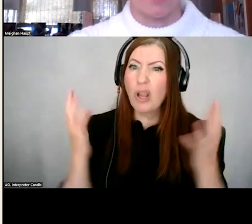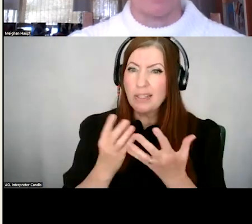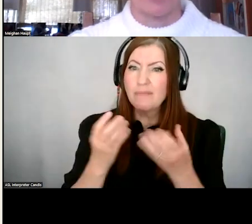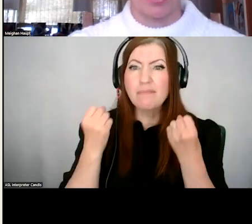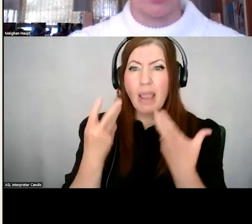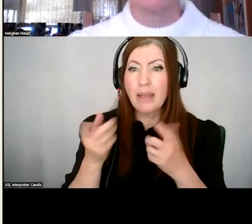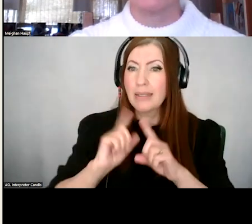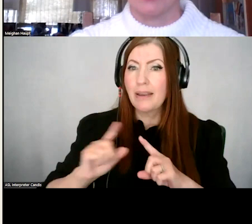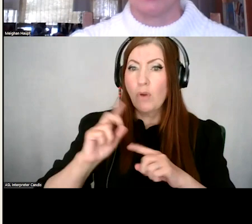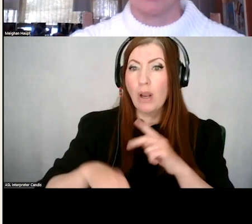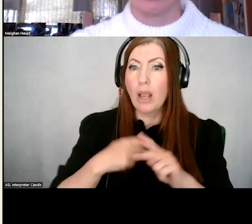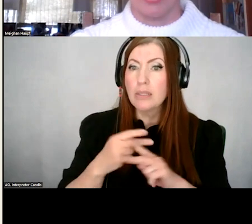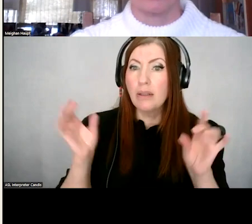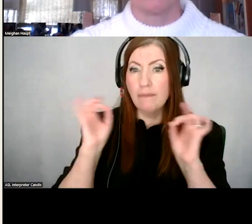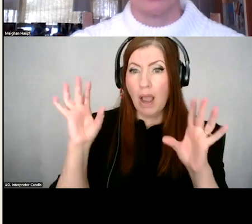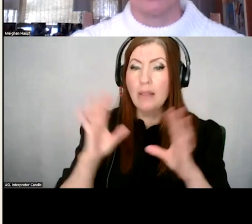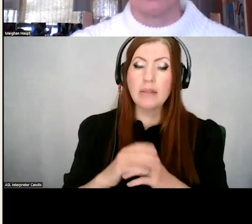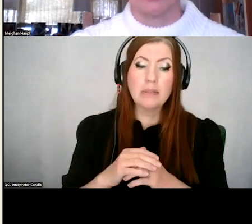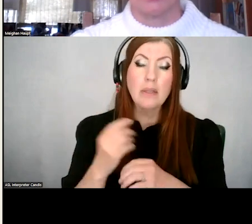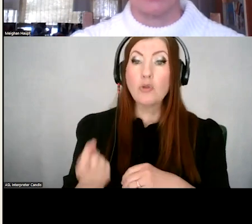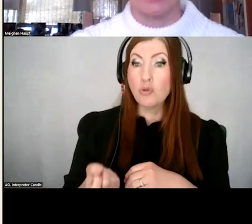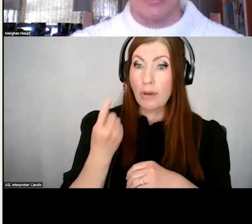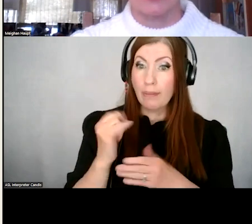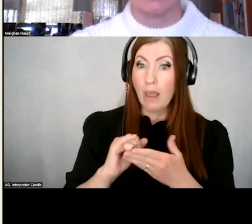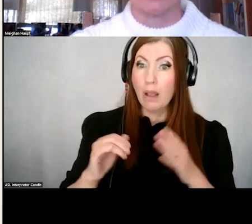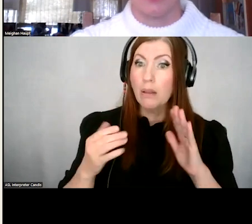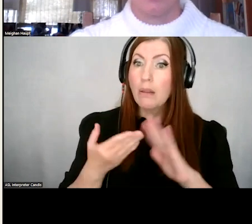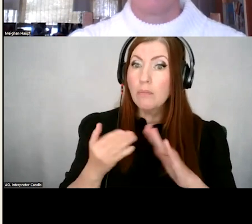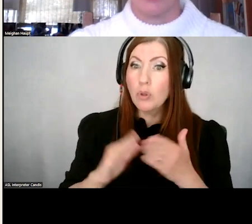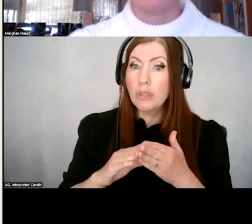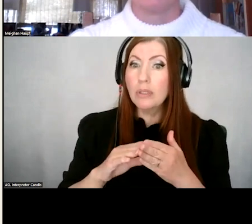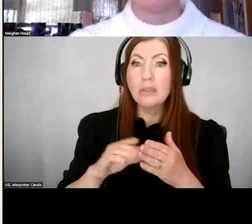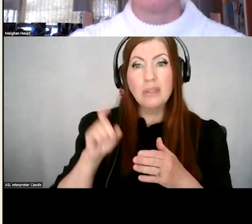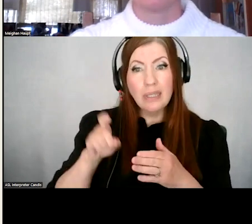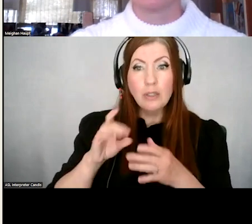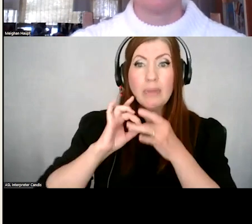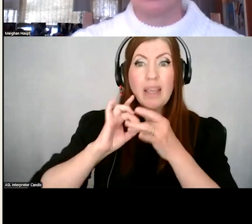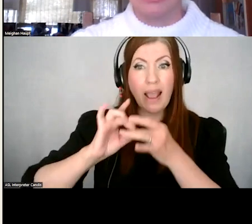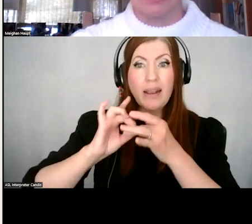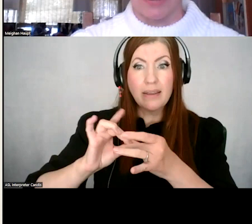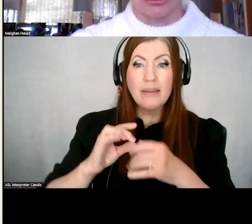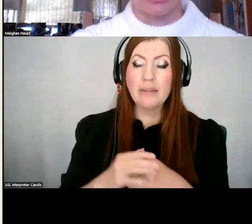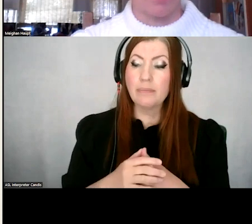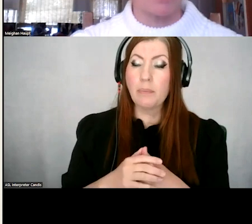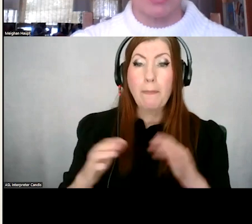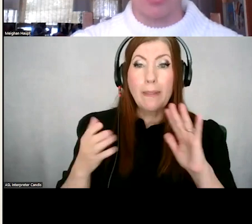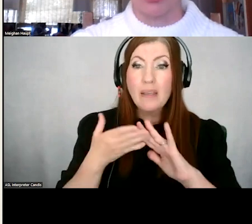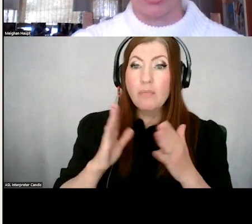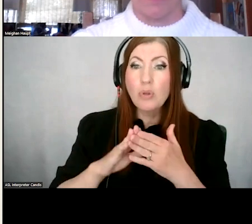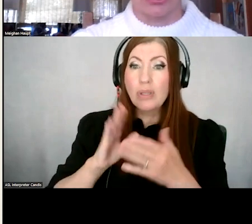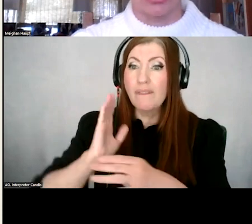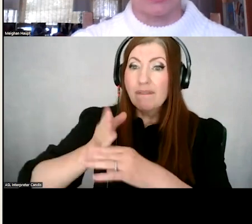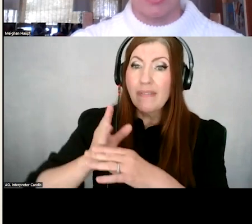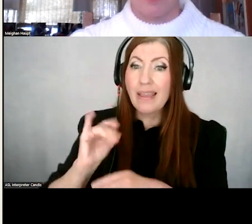was understanding that communities needed to be connected, that there's community interventions, public